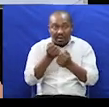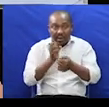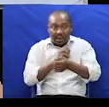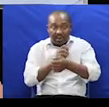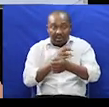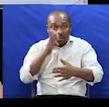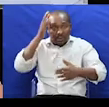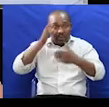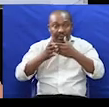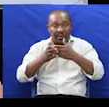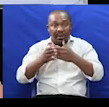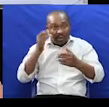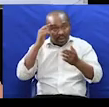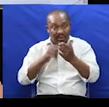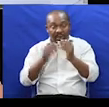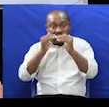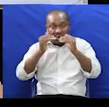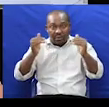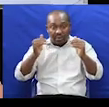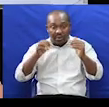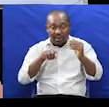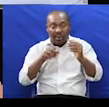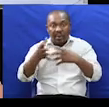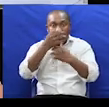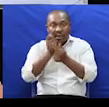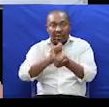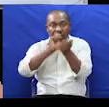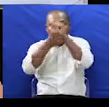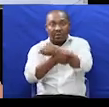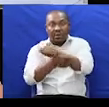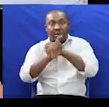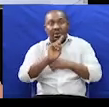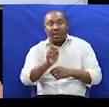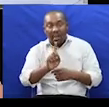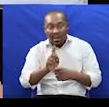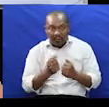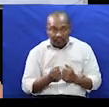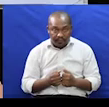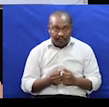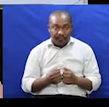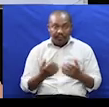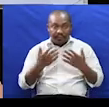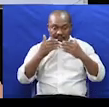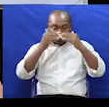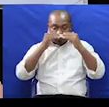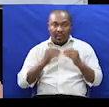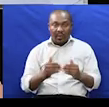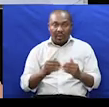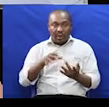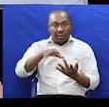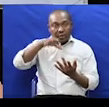point, that is a neutral point, there must be a change in color. And then what is a